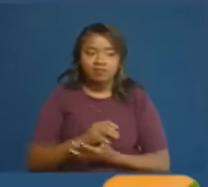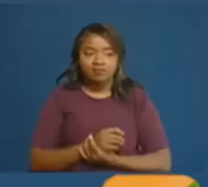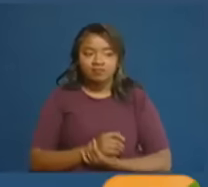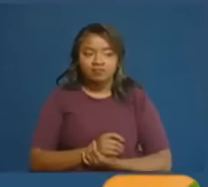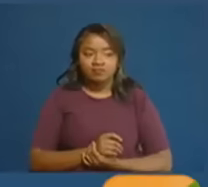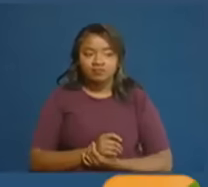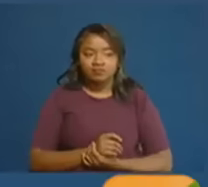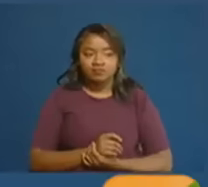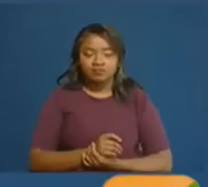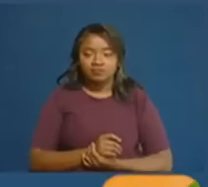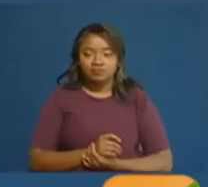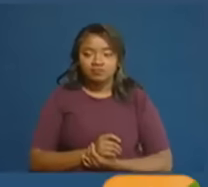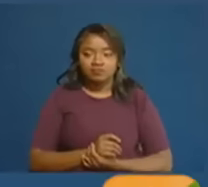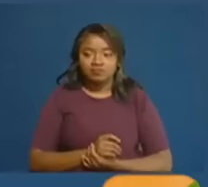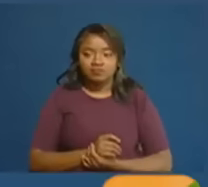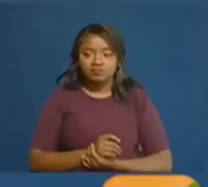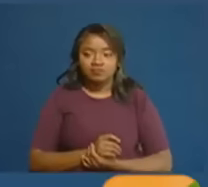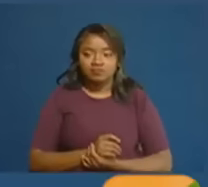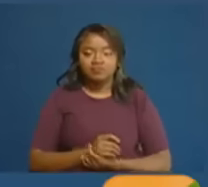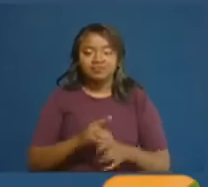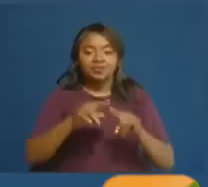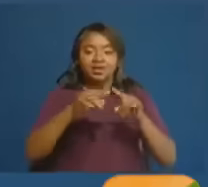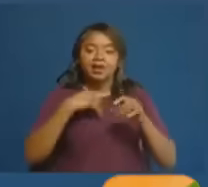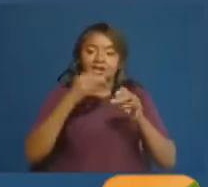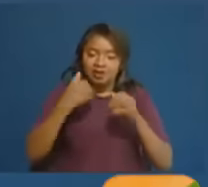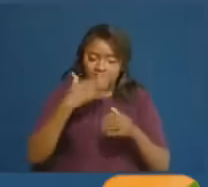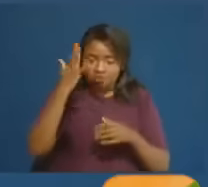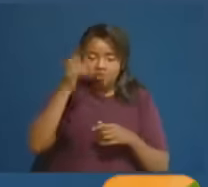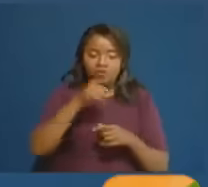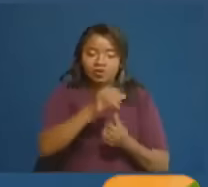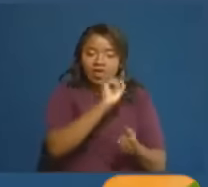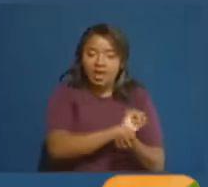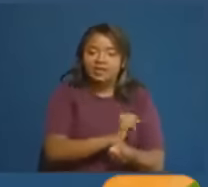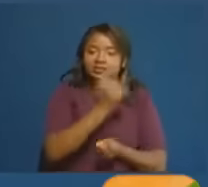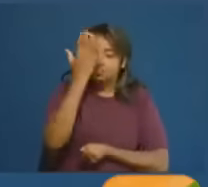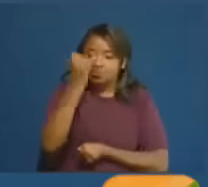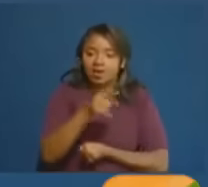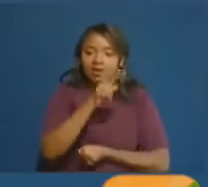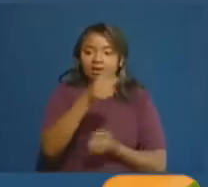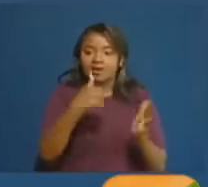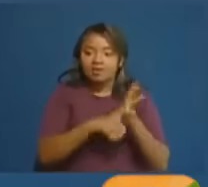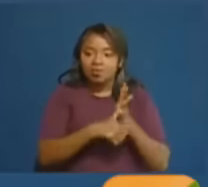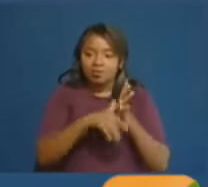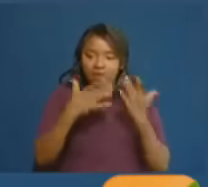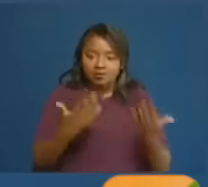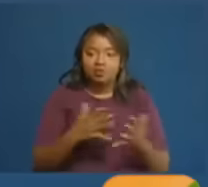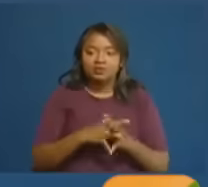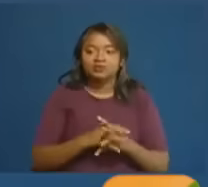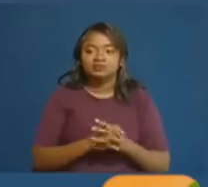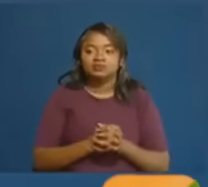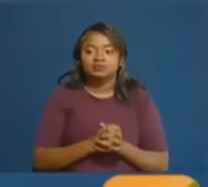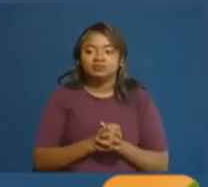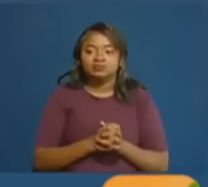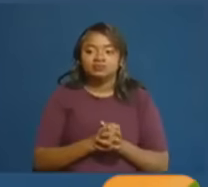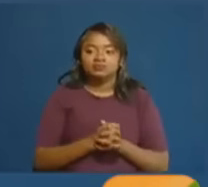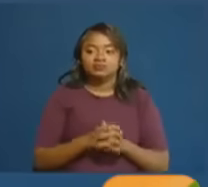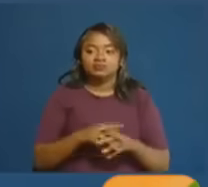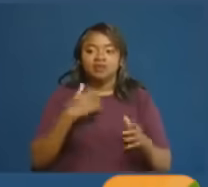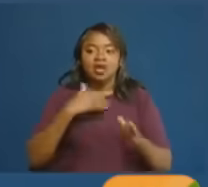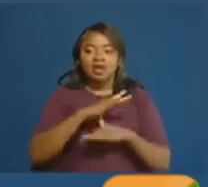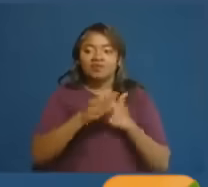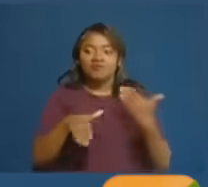numerous. Please, including do what they did, what they are being investigated for. I have all the details. I can send